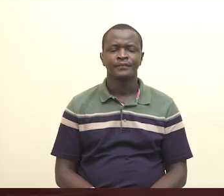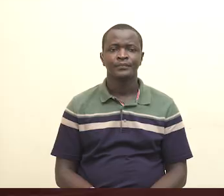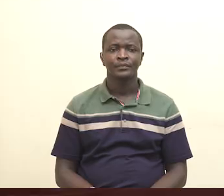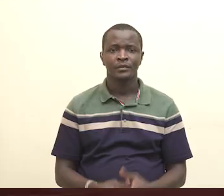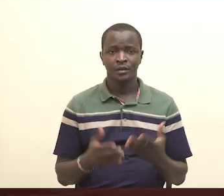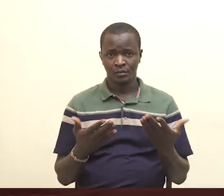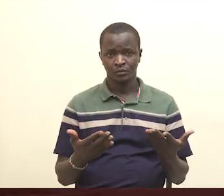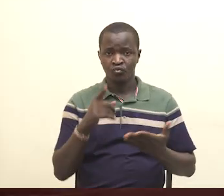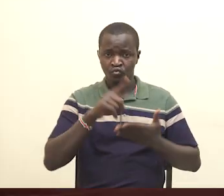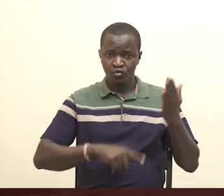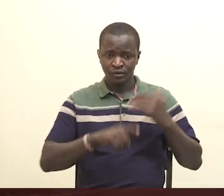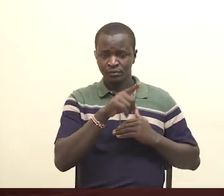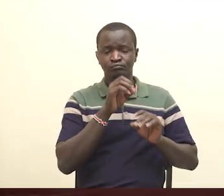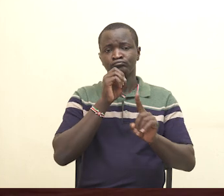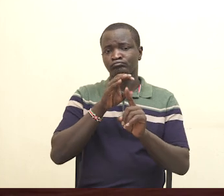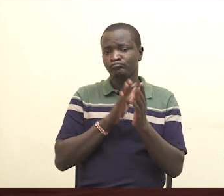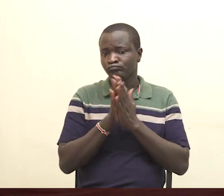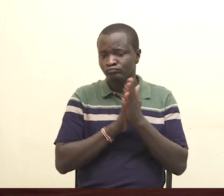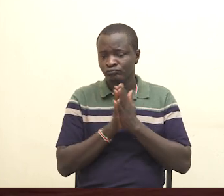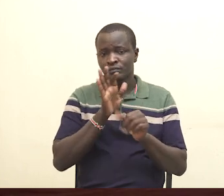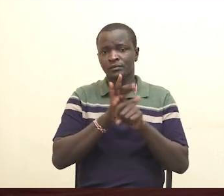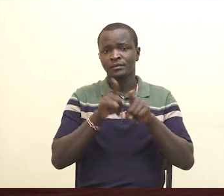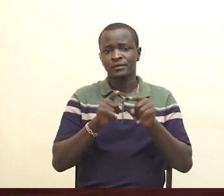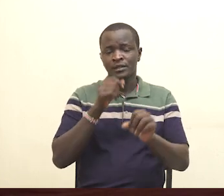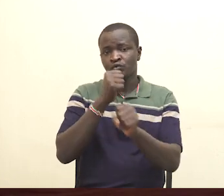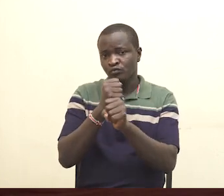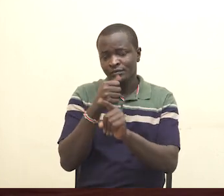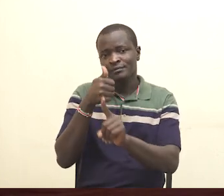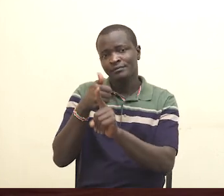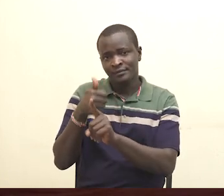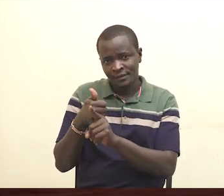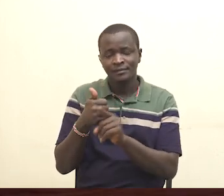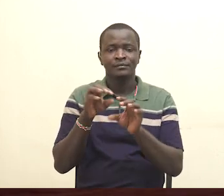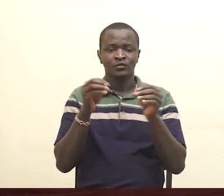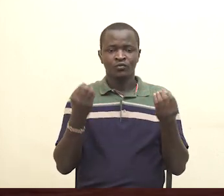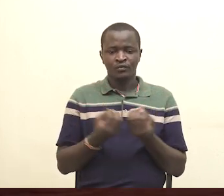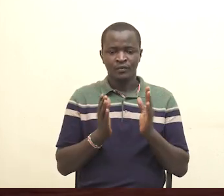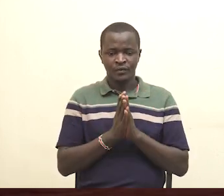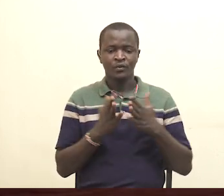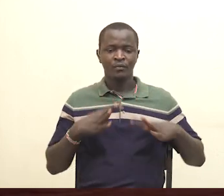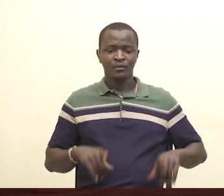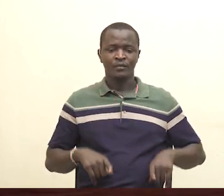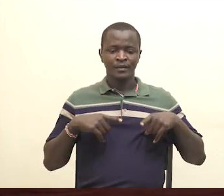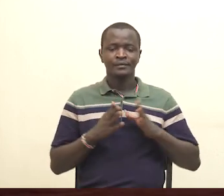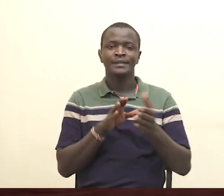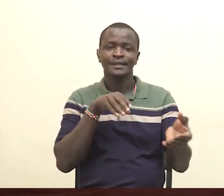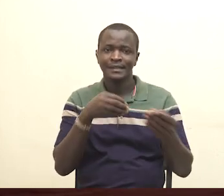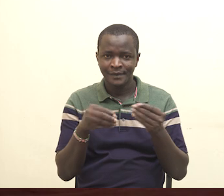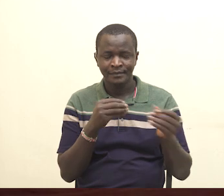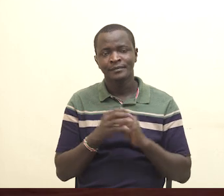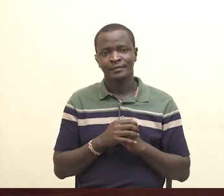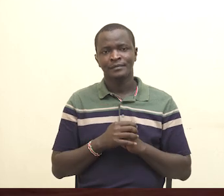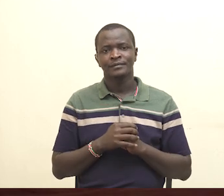What motivated me to begin doing advocacy for people living with disability,